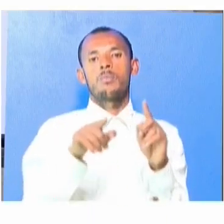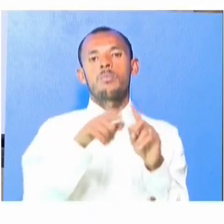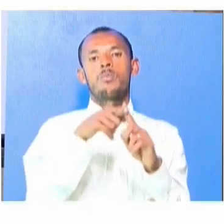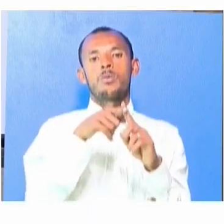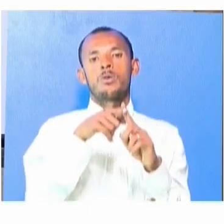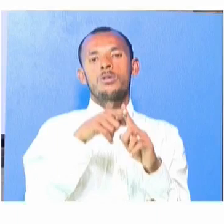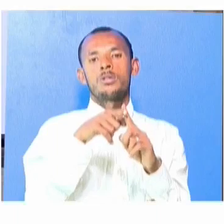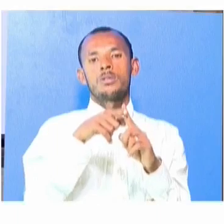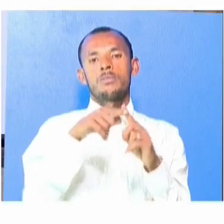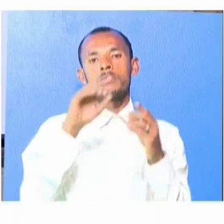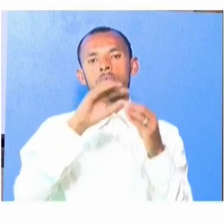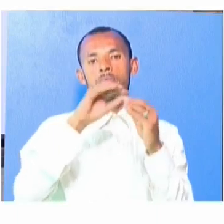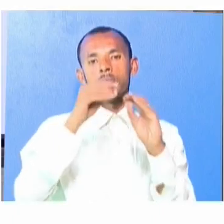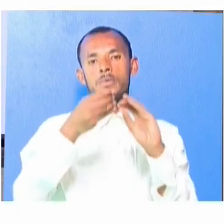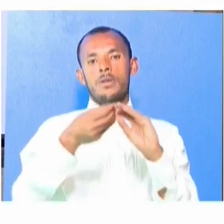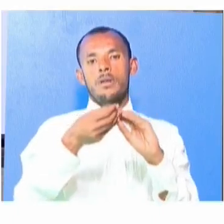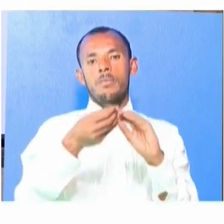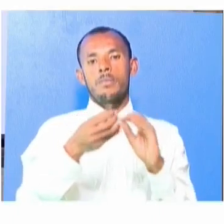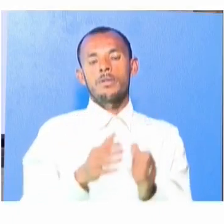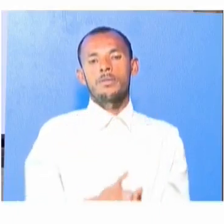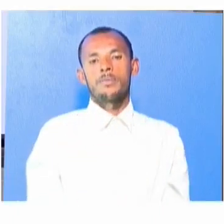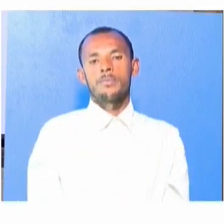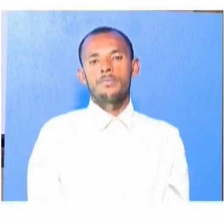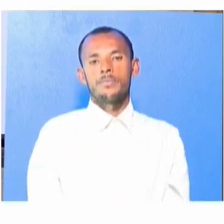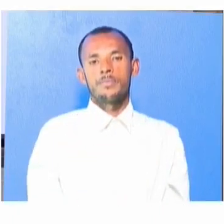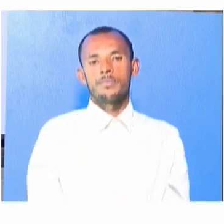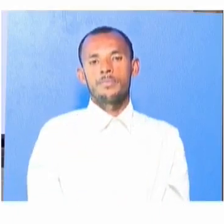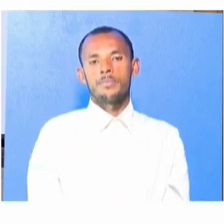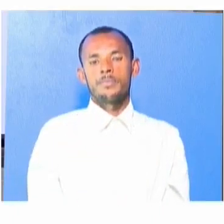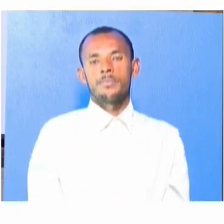than positive numbers.